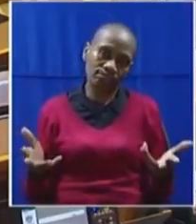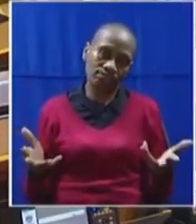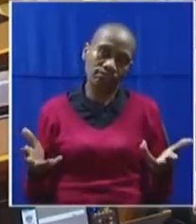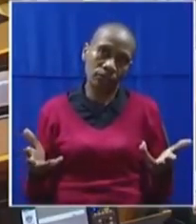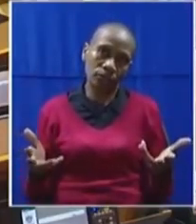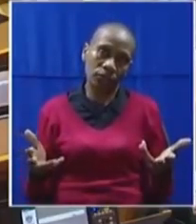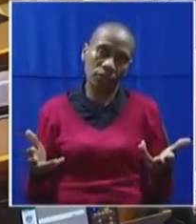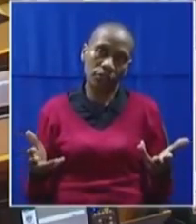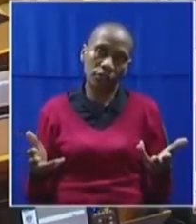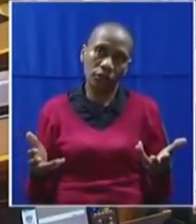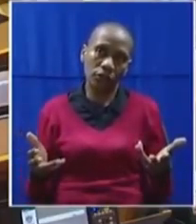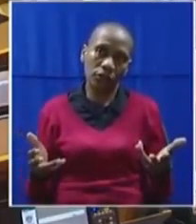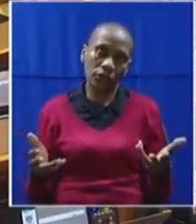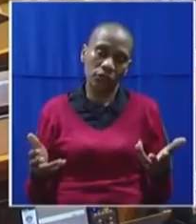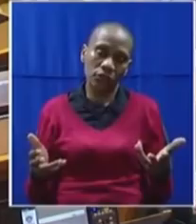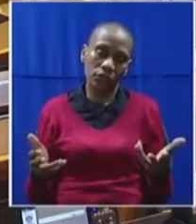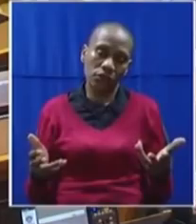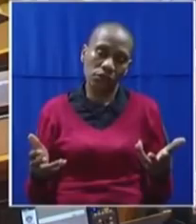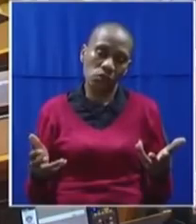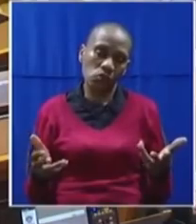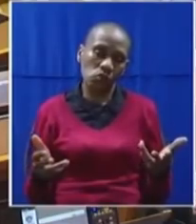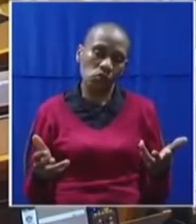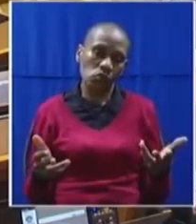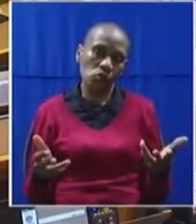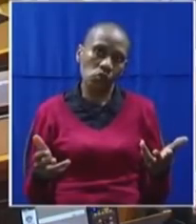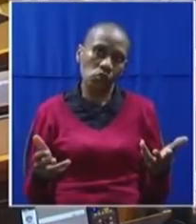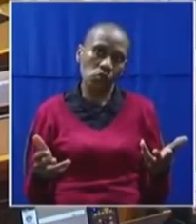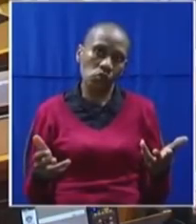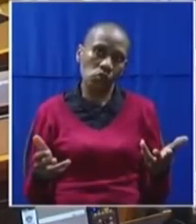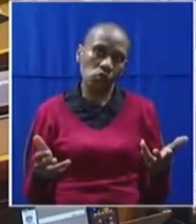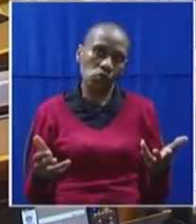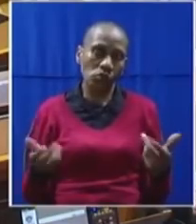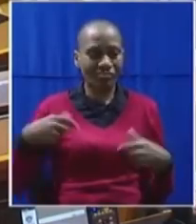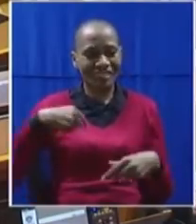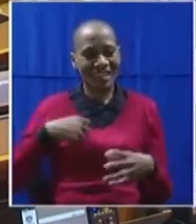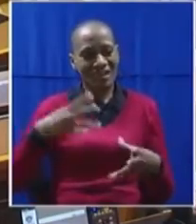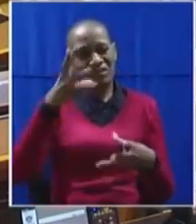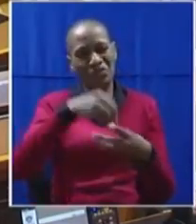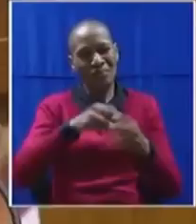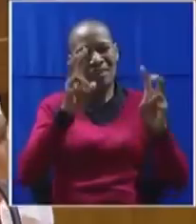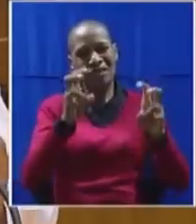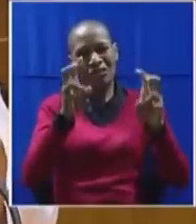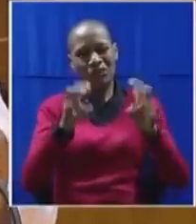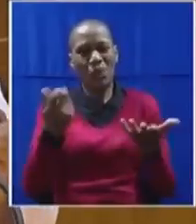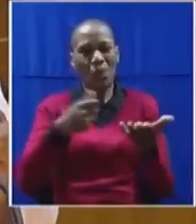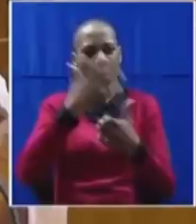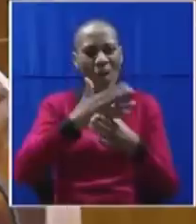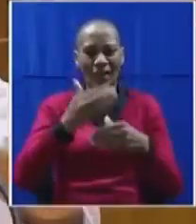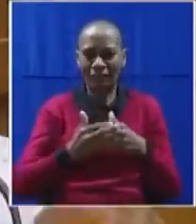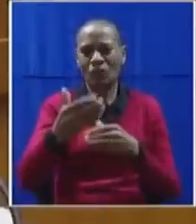Honourable House Chair, we are not going to get involved as to whether or not the contract of Robert McBride must be renewed or